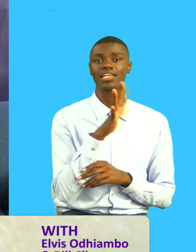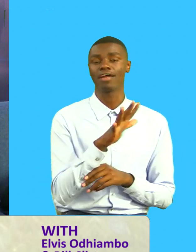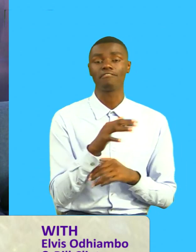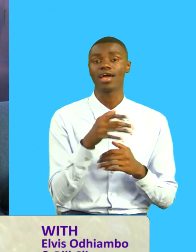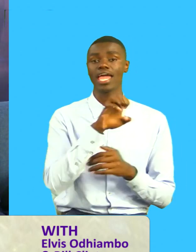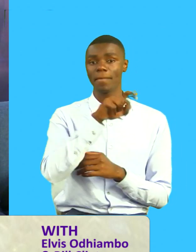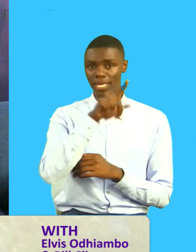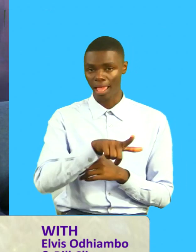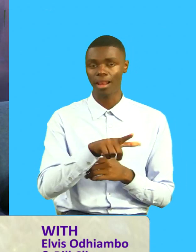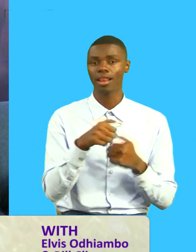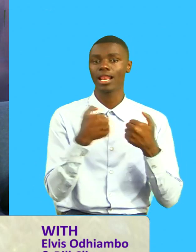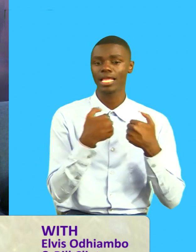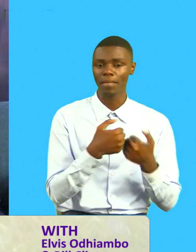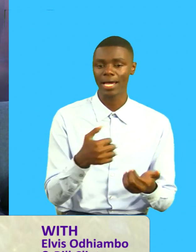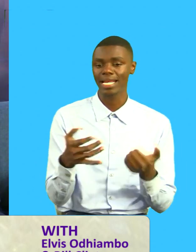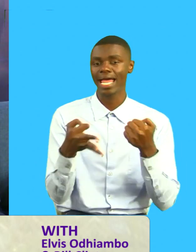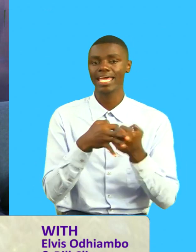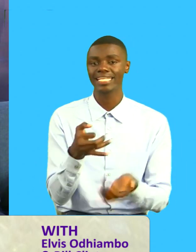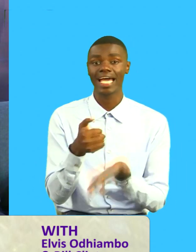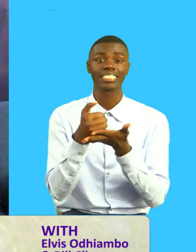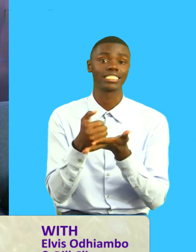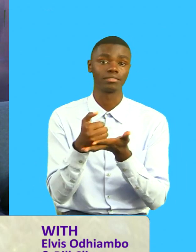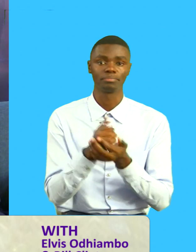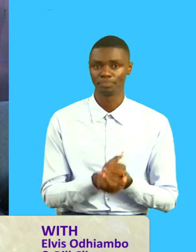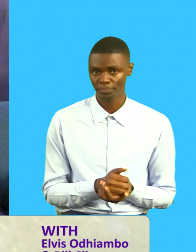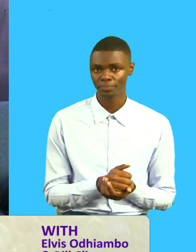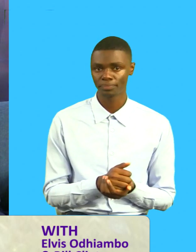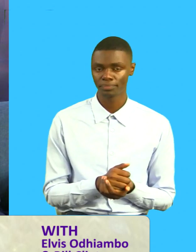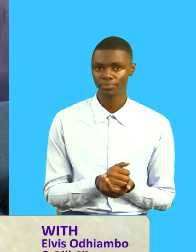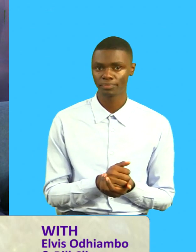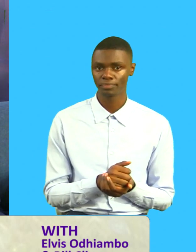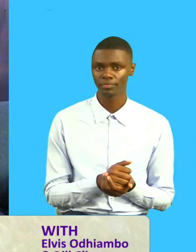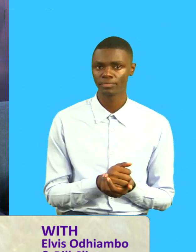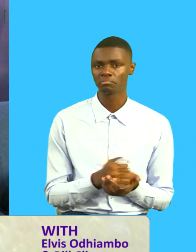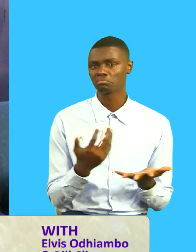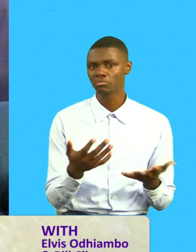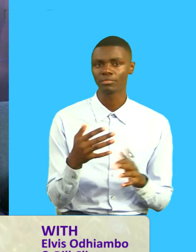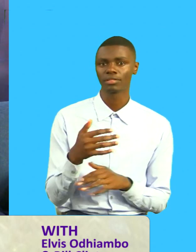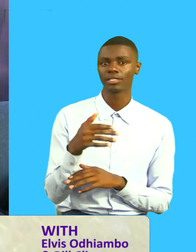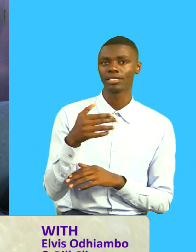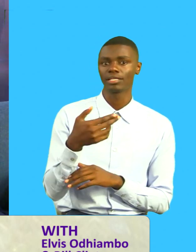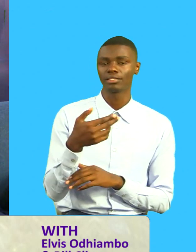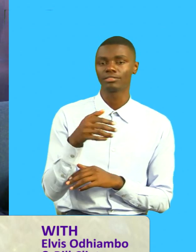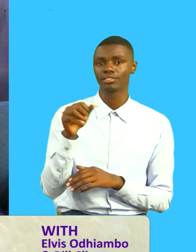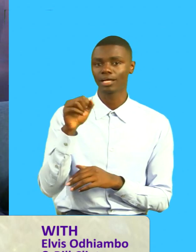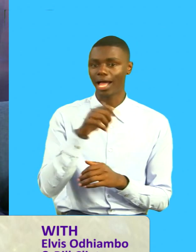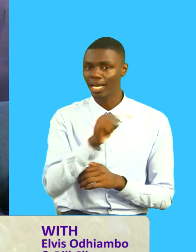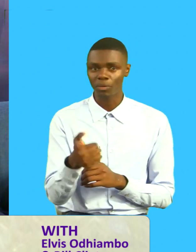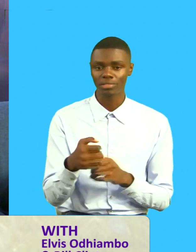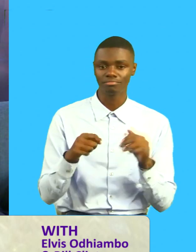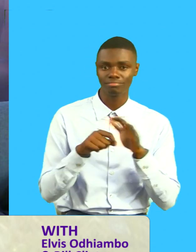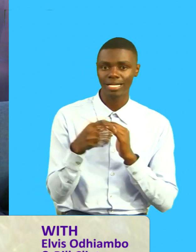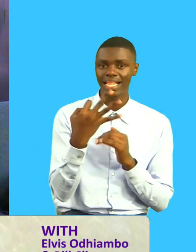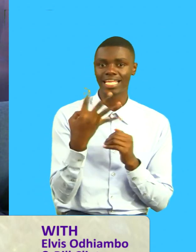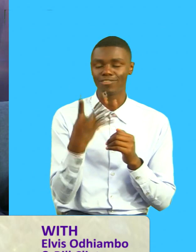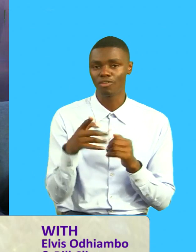and 8 assists. A feat that only the likes of Alan Shearer scored 34.